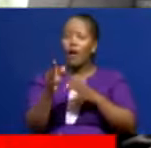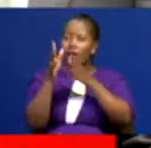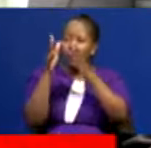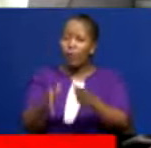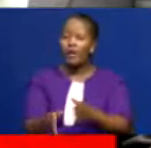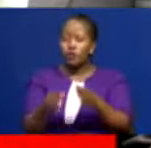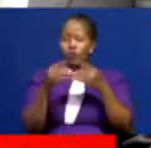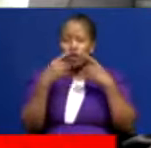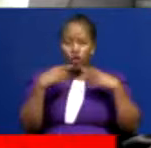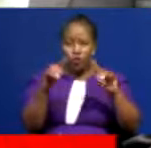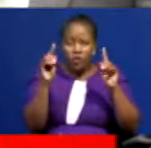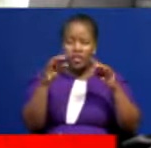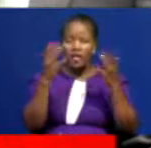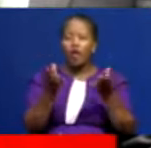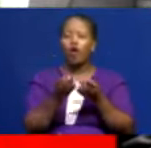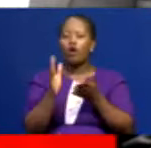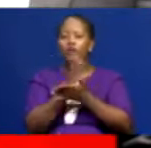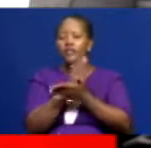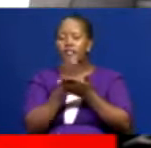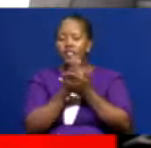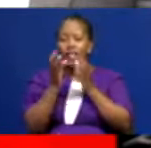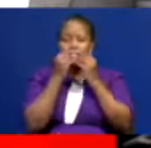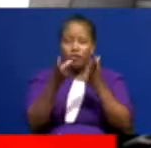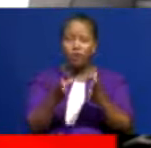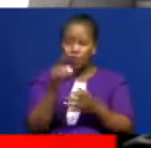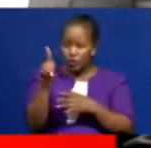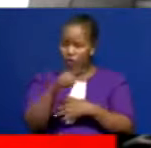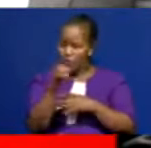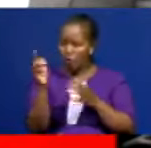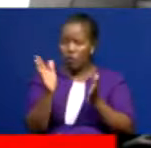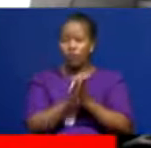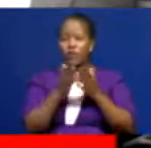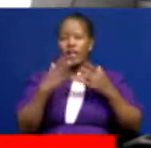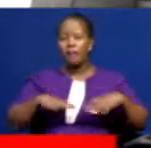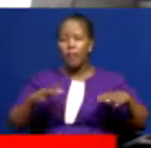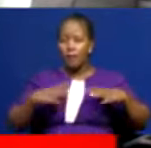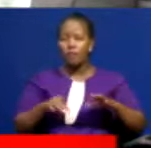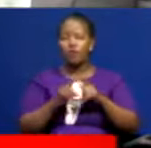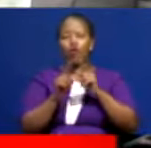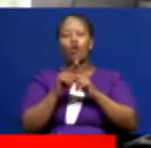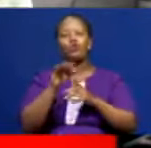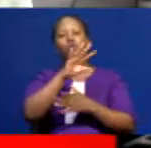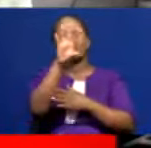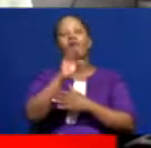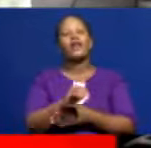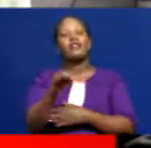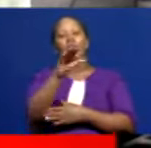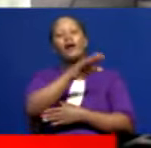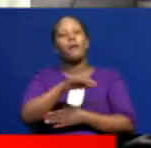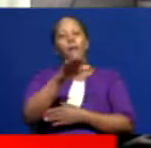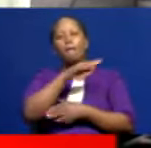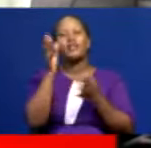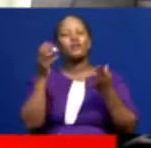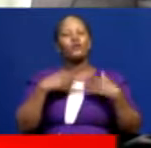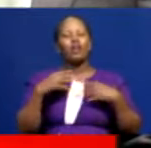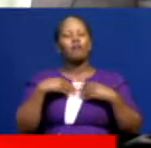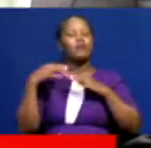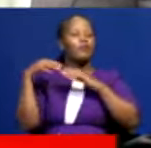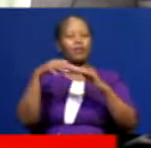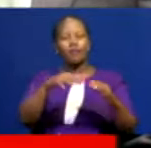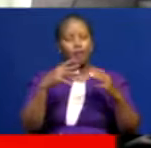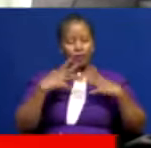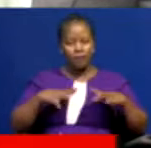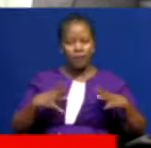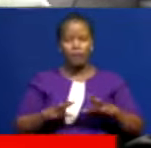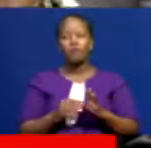share information that is wrong around this community, and you find the entire place being invaded in